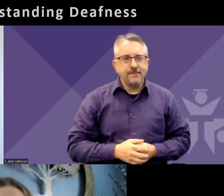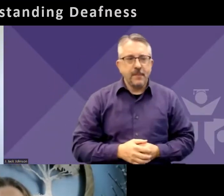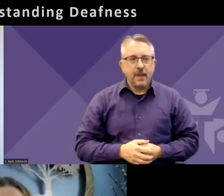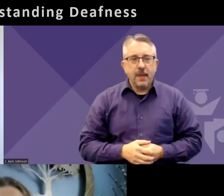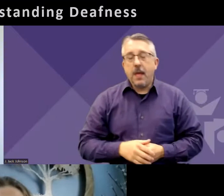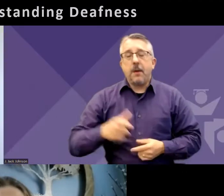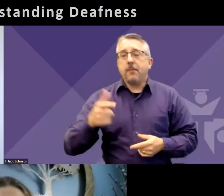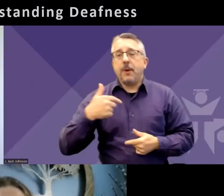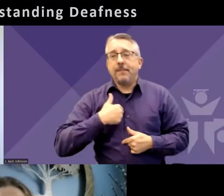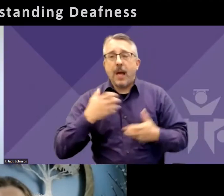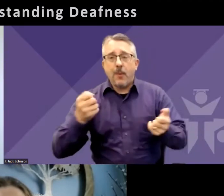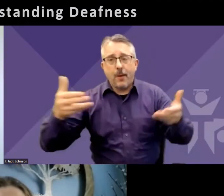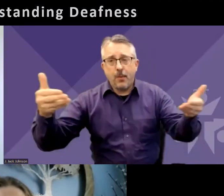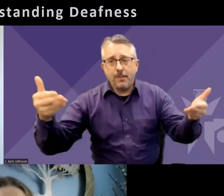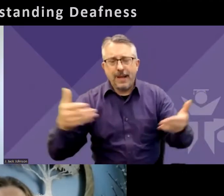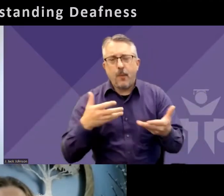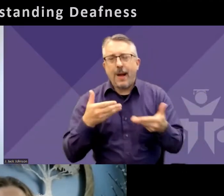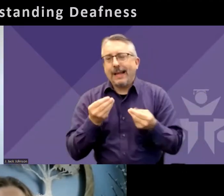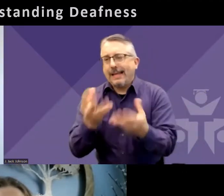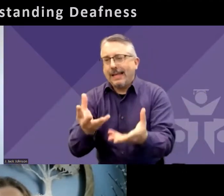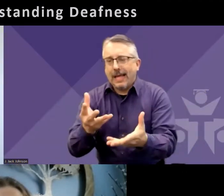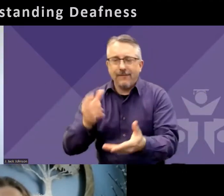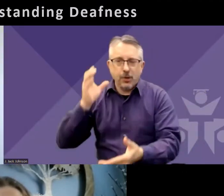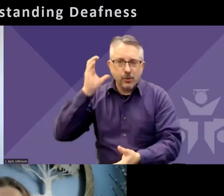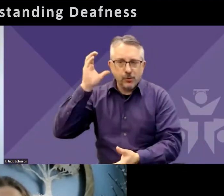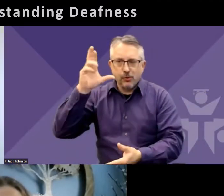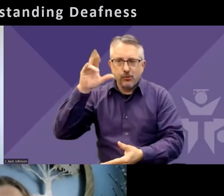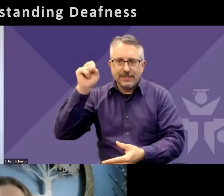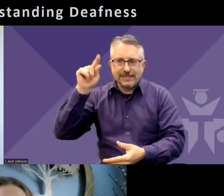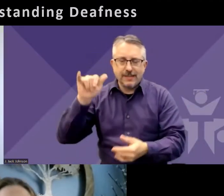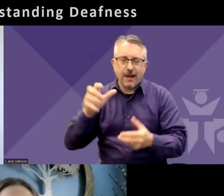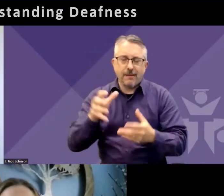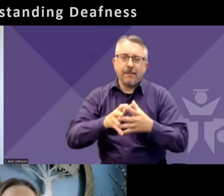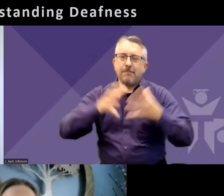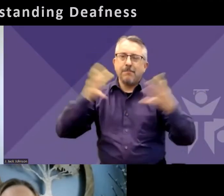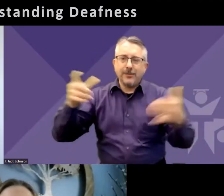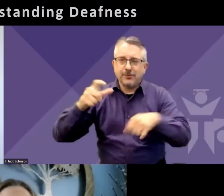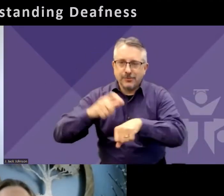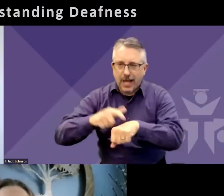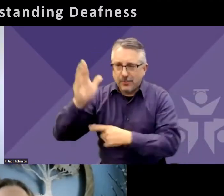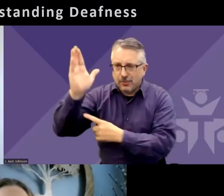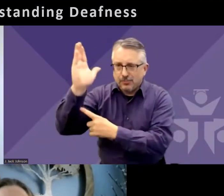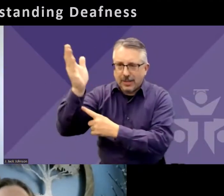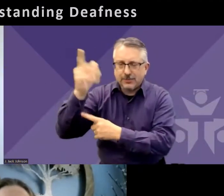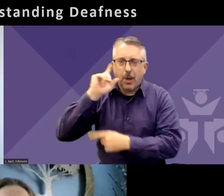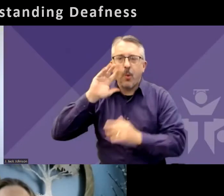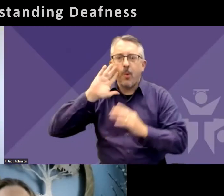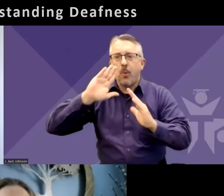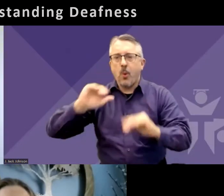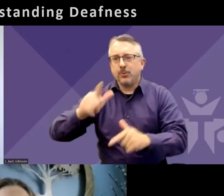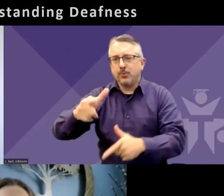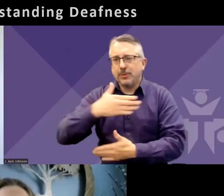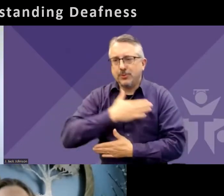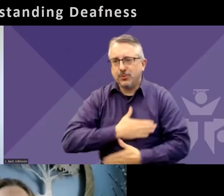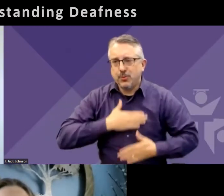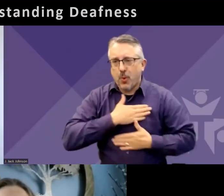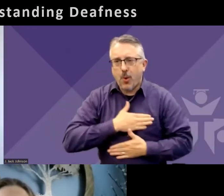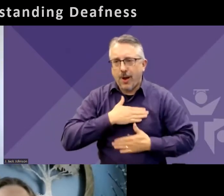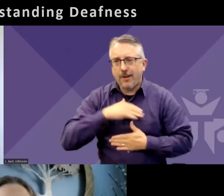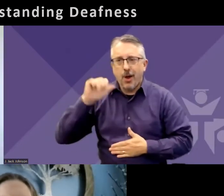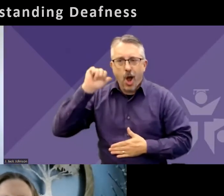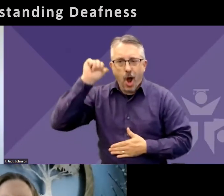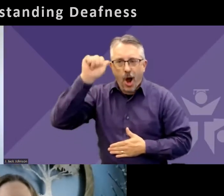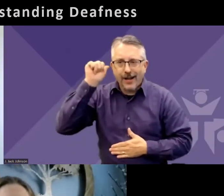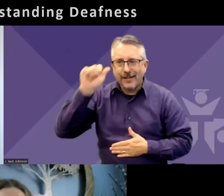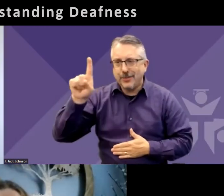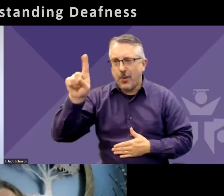For each Tennessee School for the Deaf system. We want to welcome and give Krista time to present, and